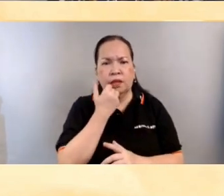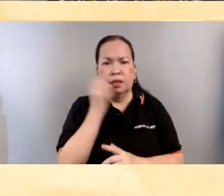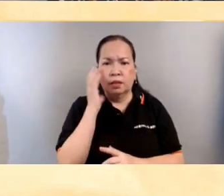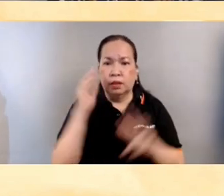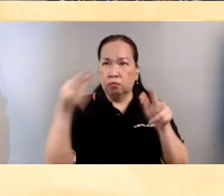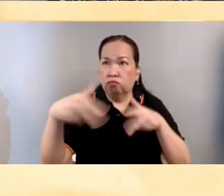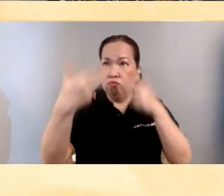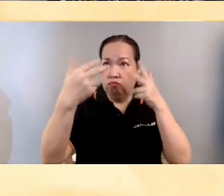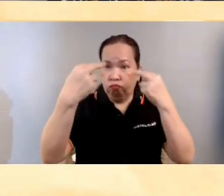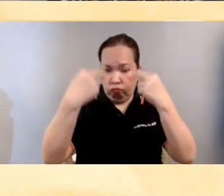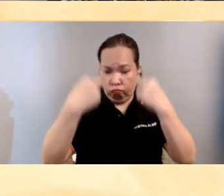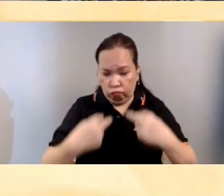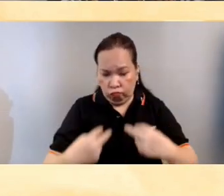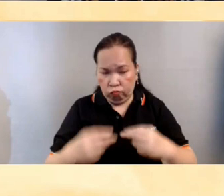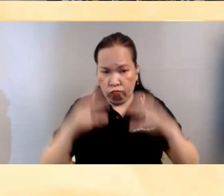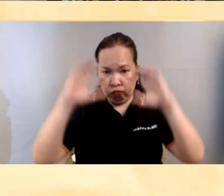a normalized